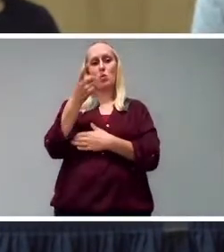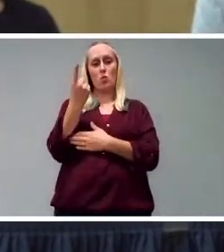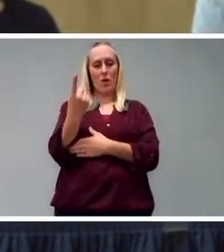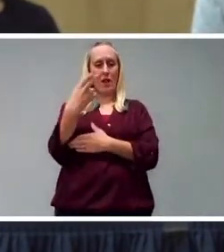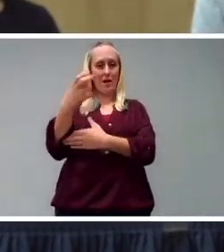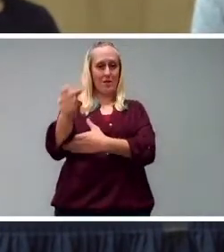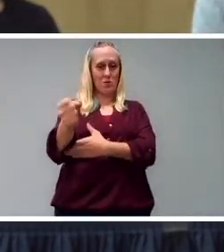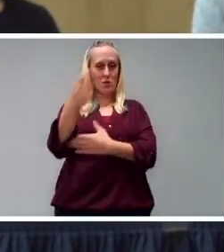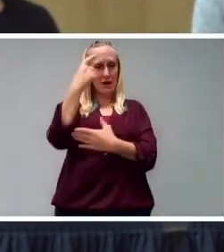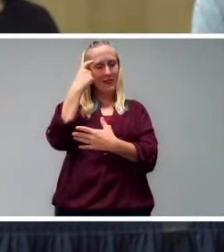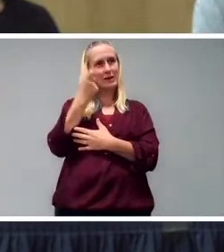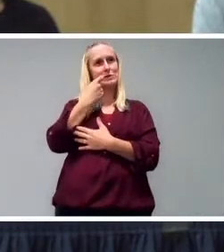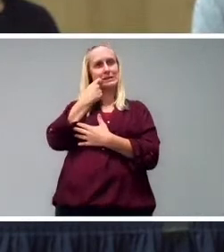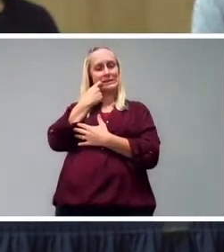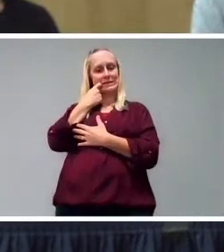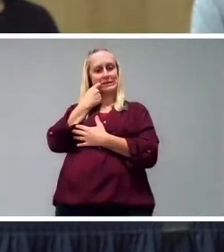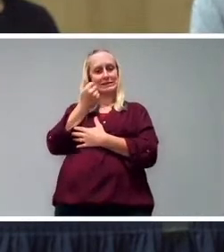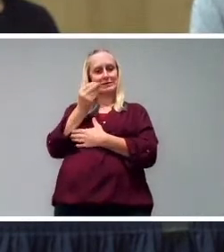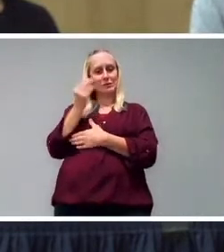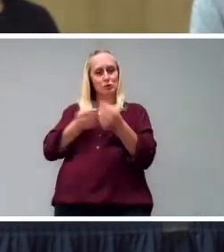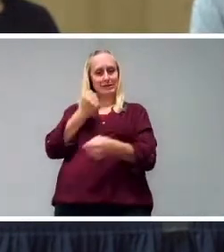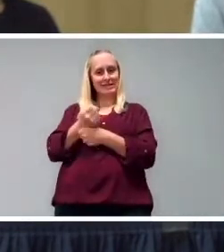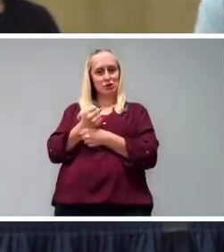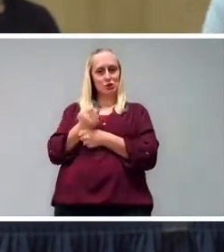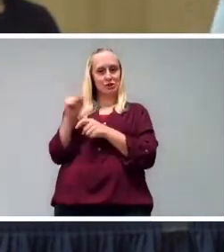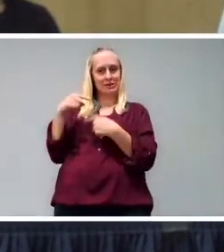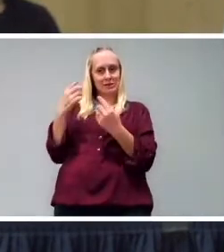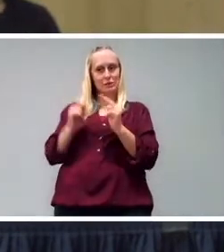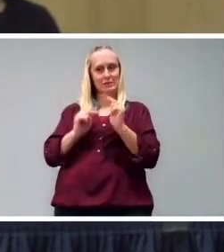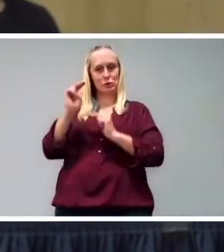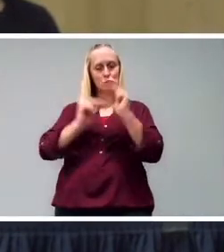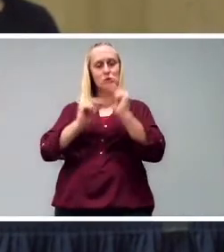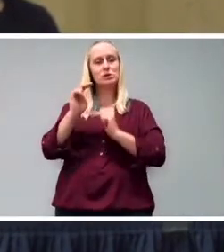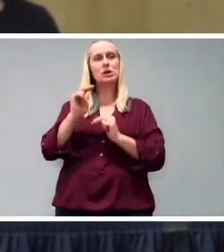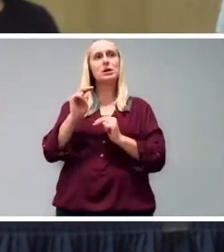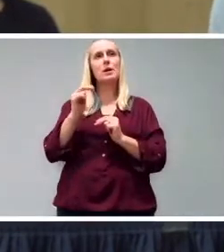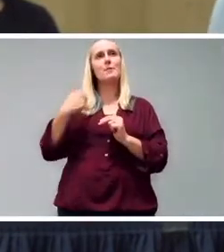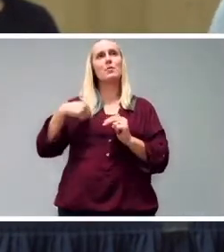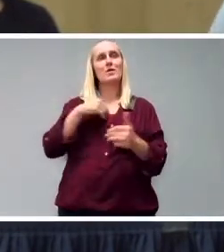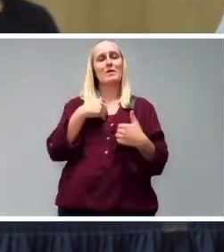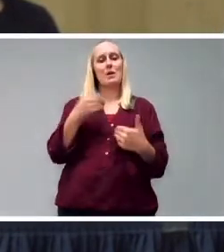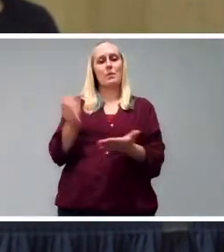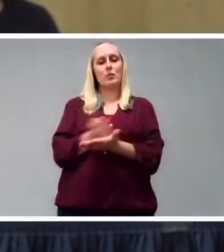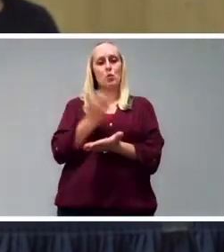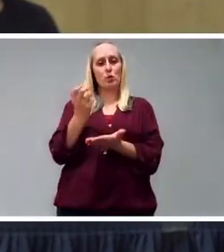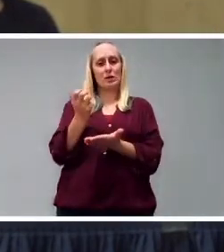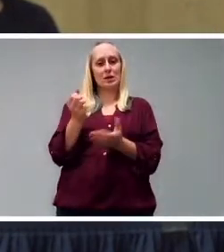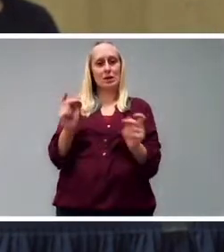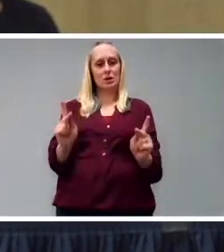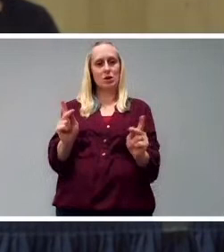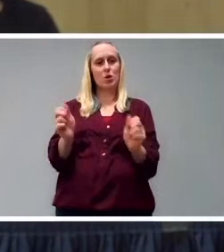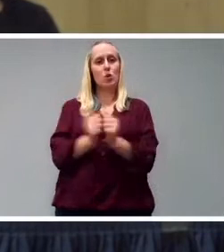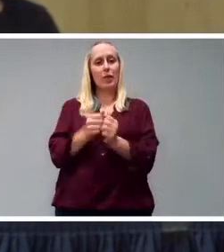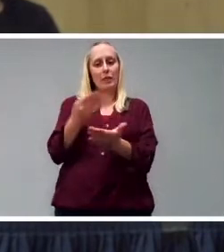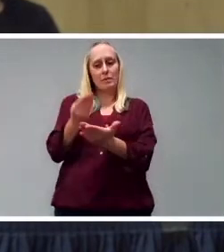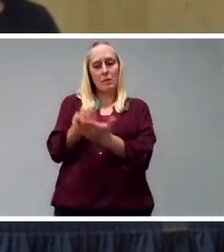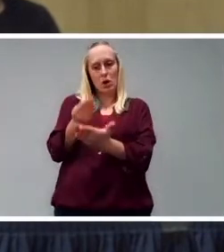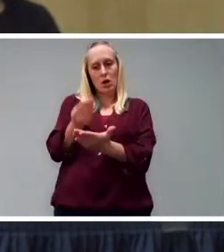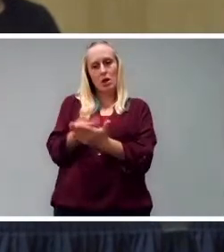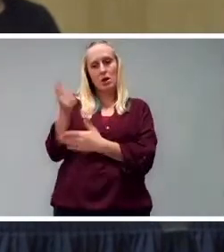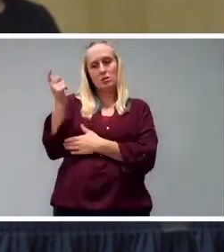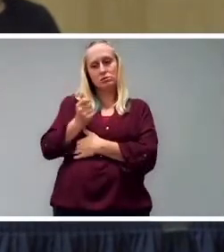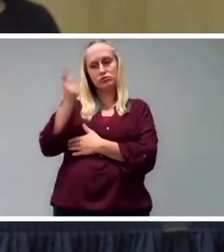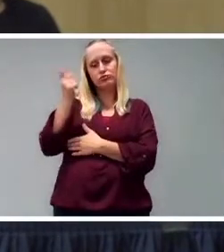in the last few years since CTEC was built, we've had the chance with bond dollars and things like that to